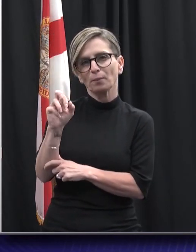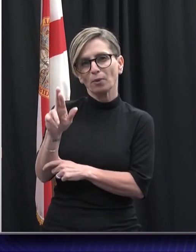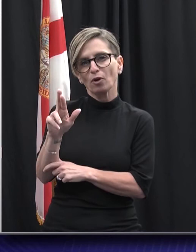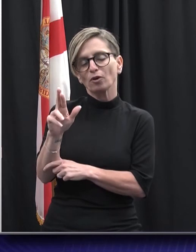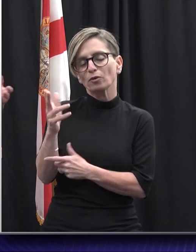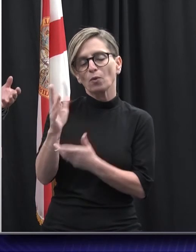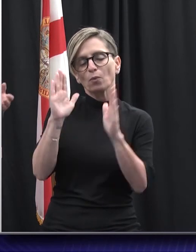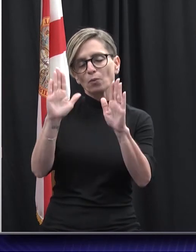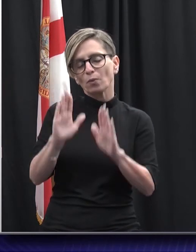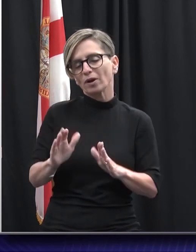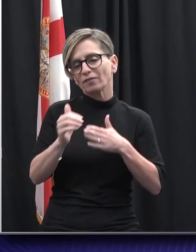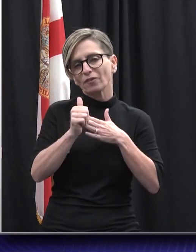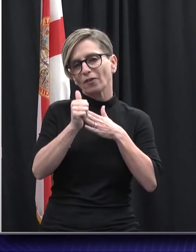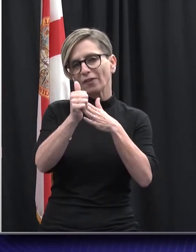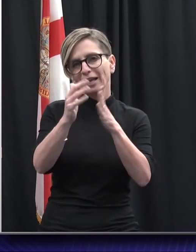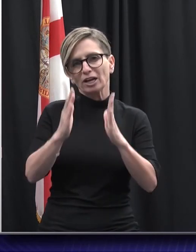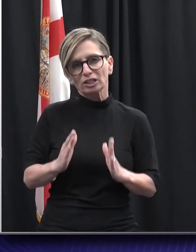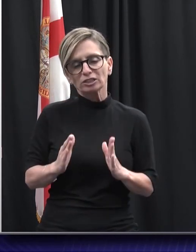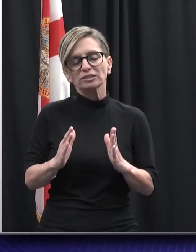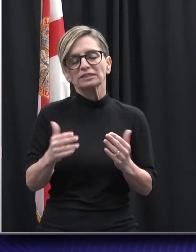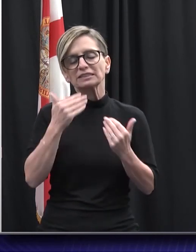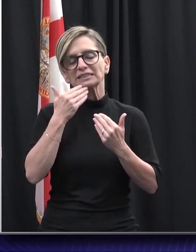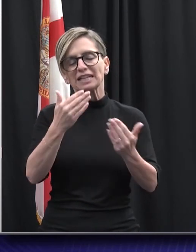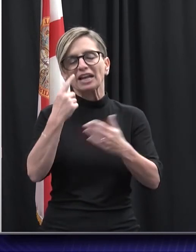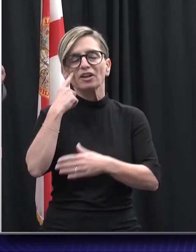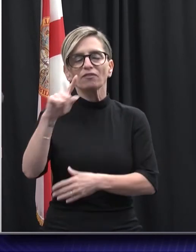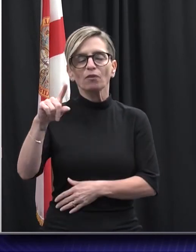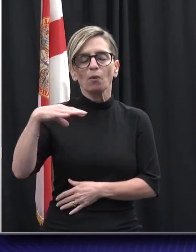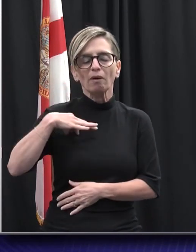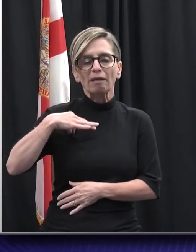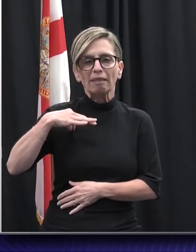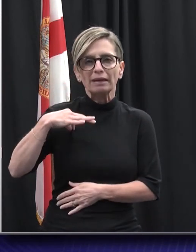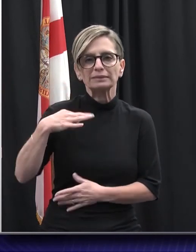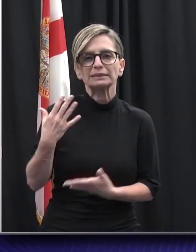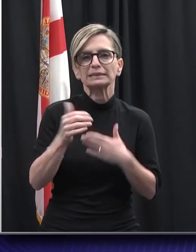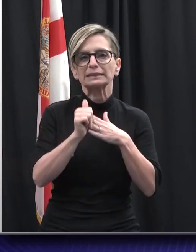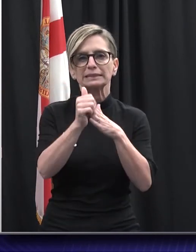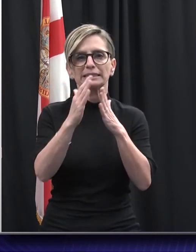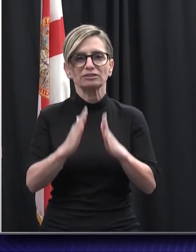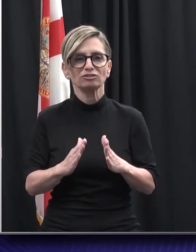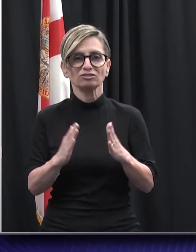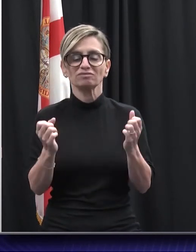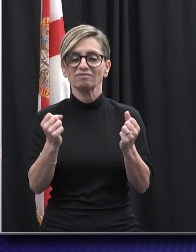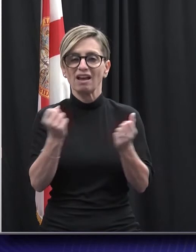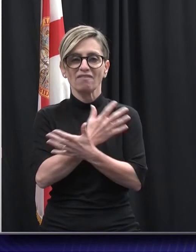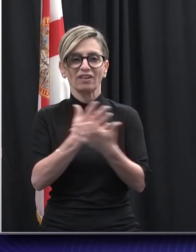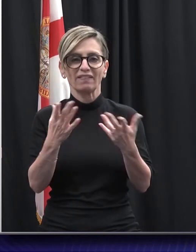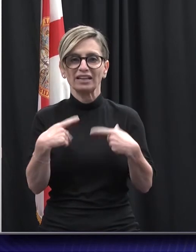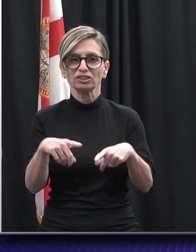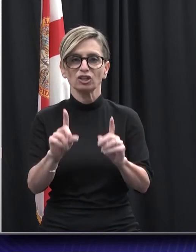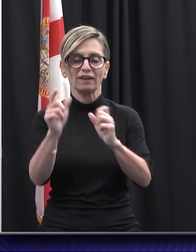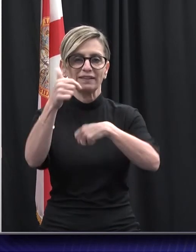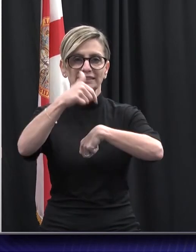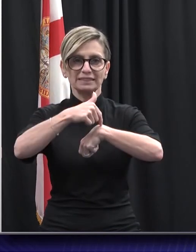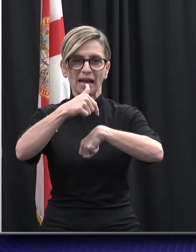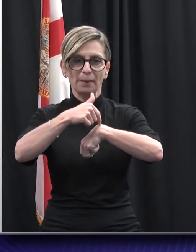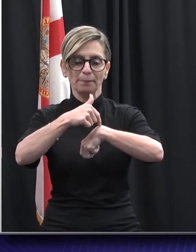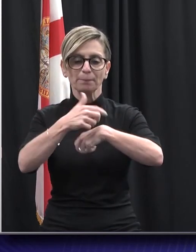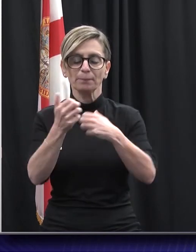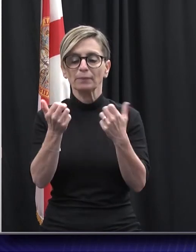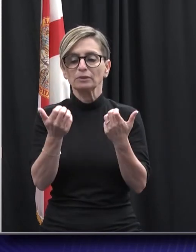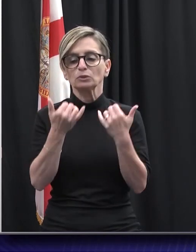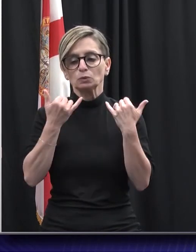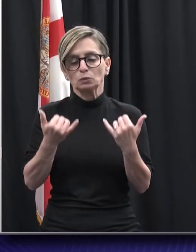as well. And just thanks to our elected officials and our appointed officials for all of their leadership during this time. With that, this